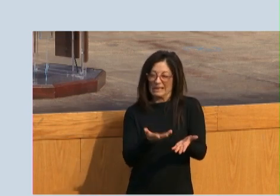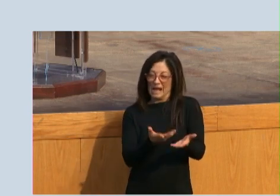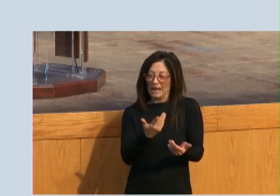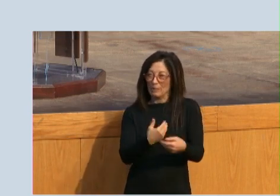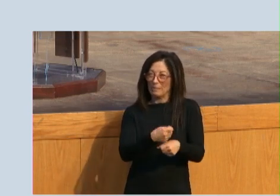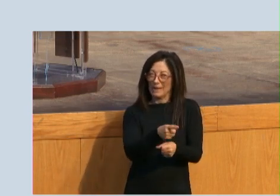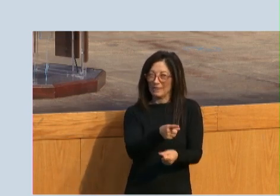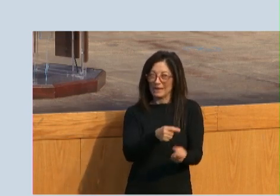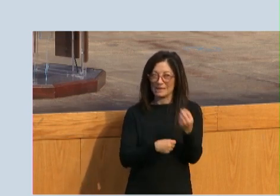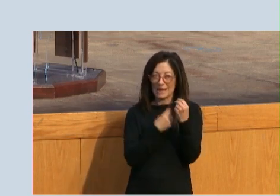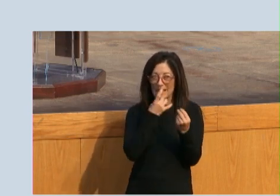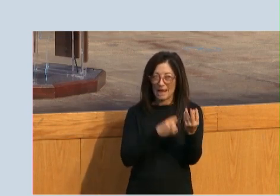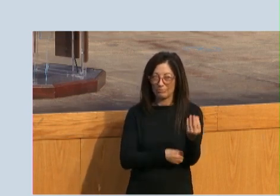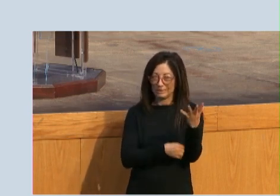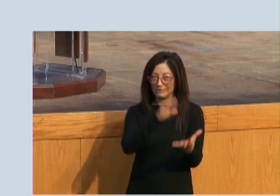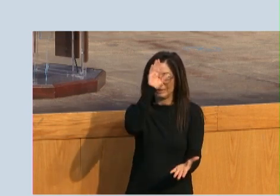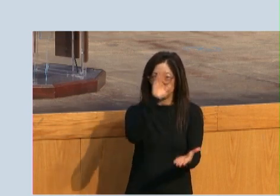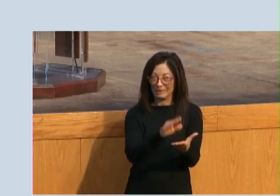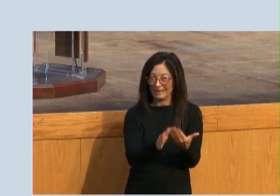even if it's a fantastic lamp?